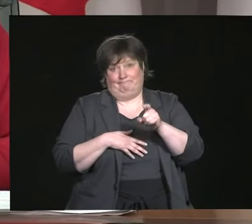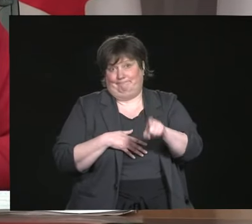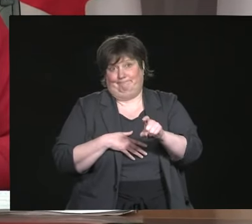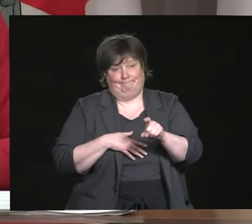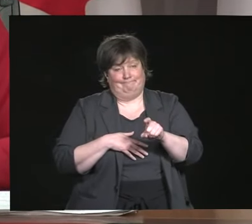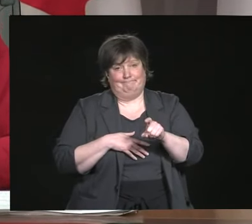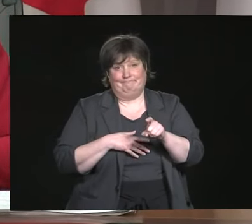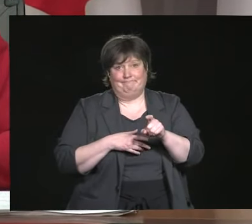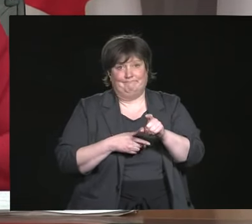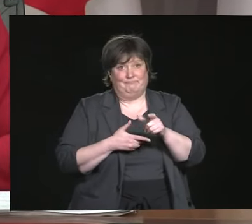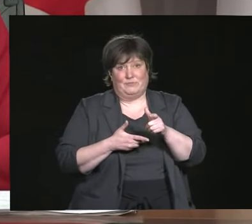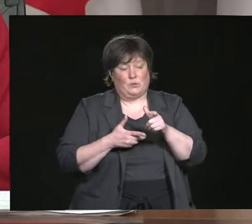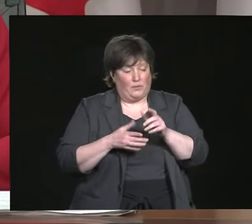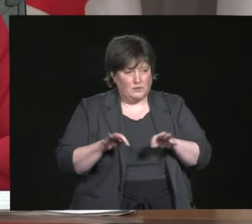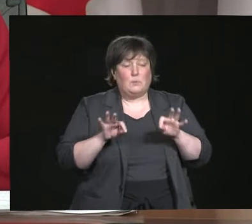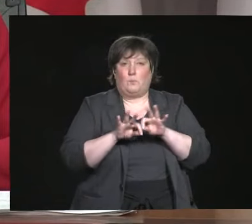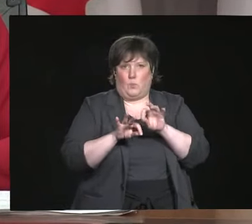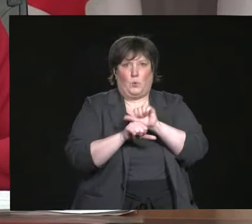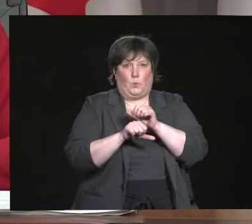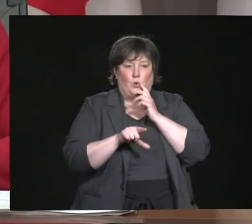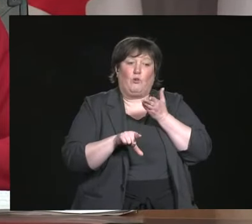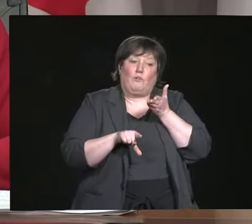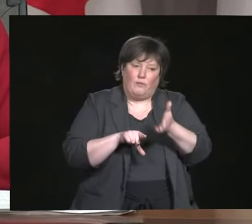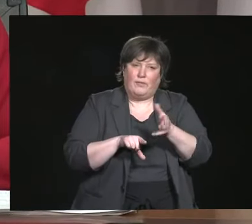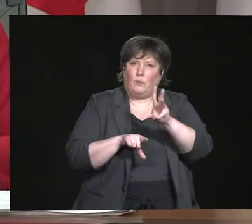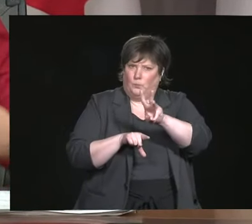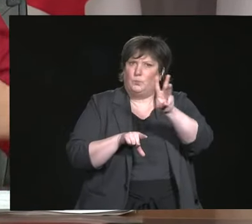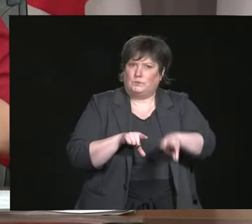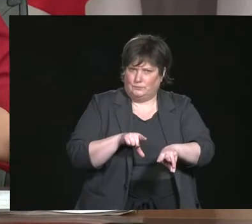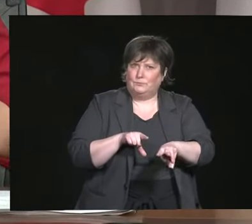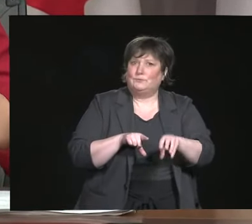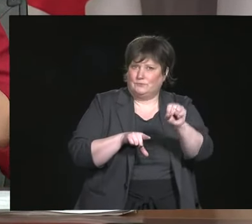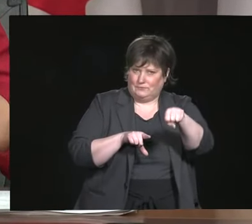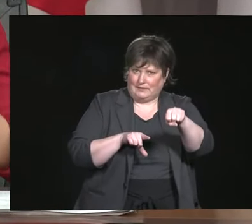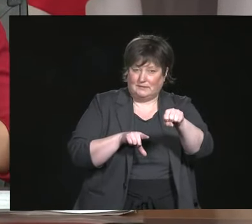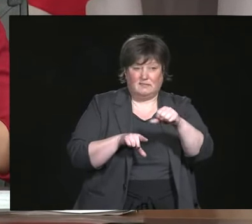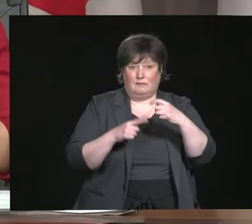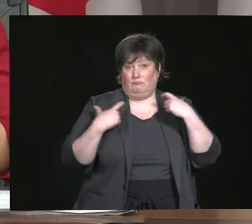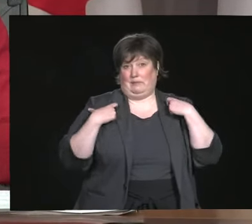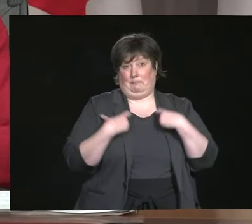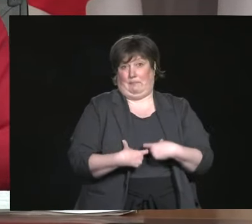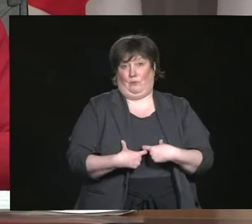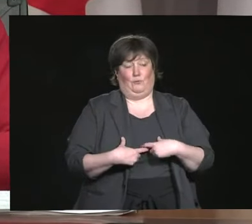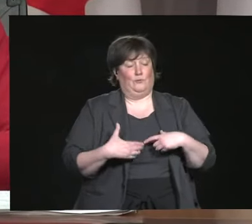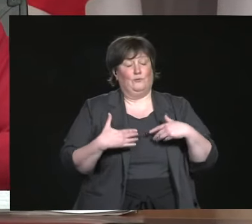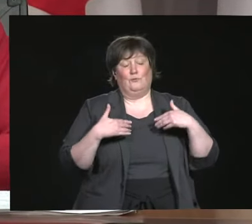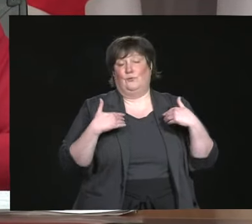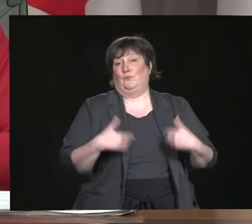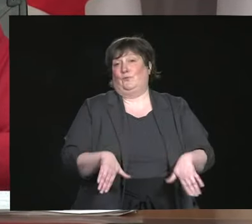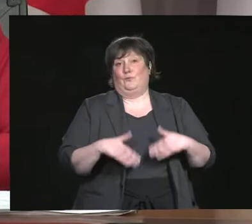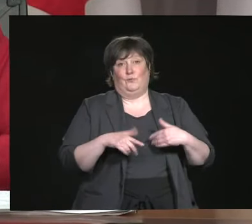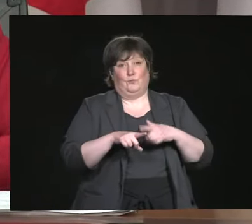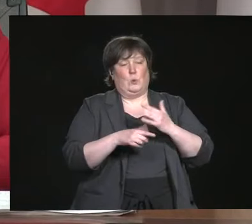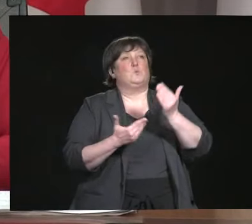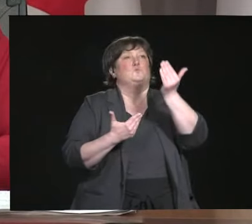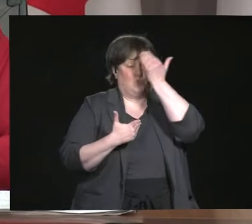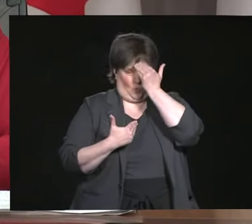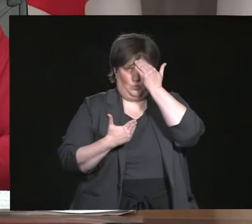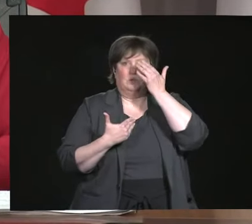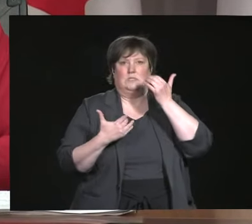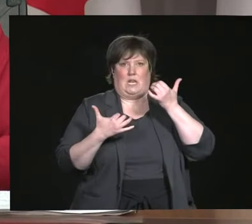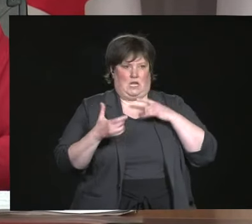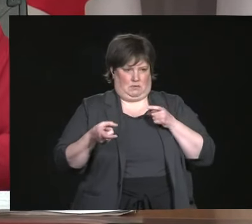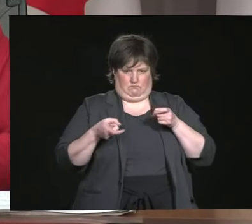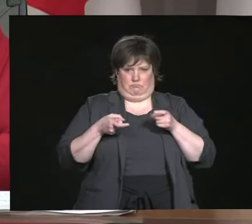in Windsor. And I really want to say the mayor is completely on it. And I want to thank him for his hard